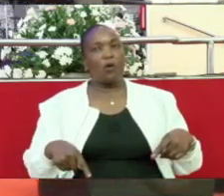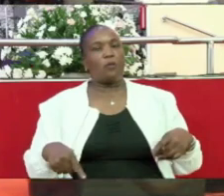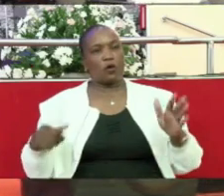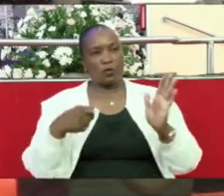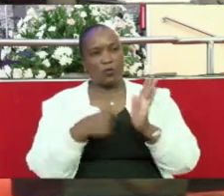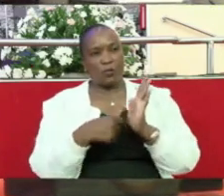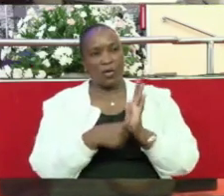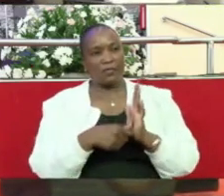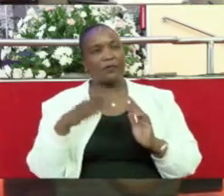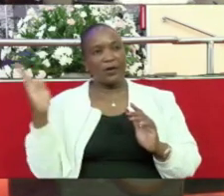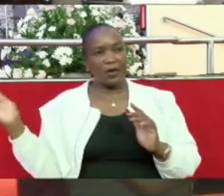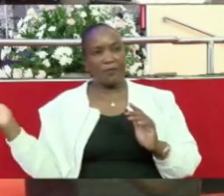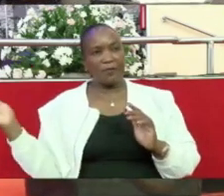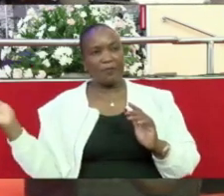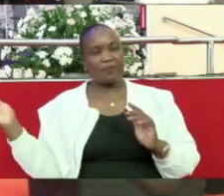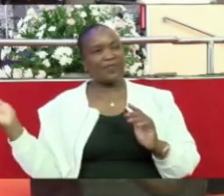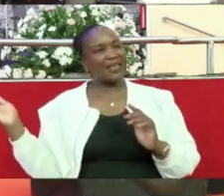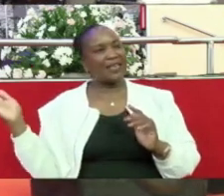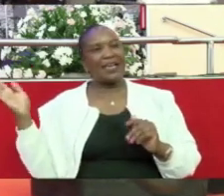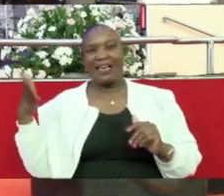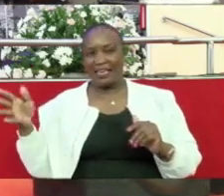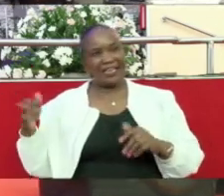I was involved in their sacking.